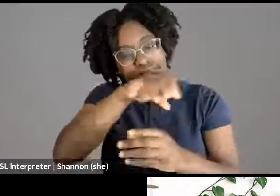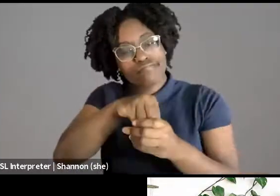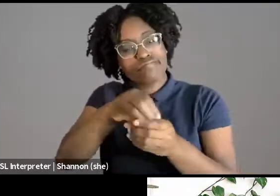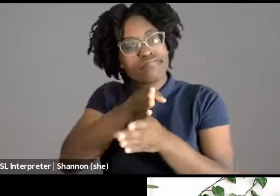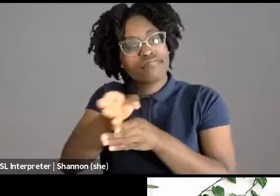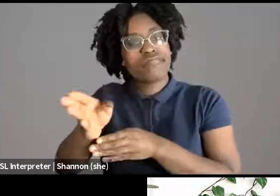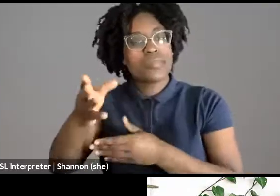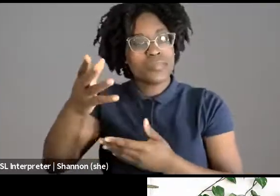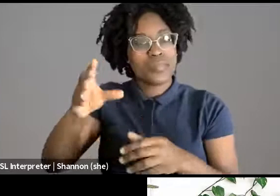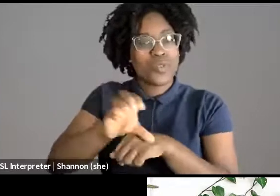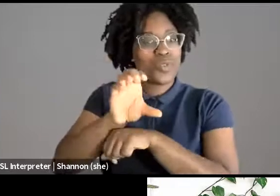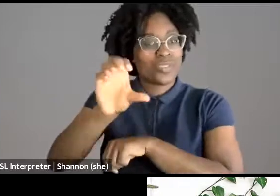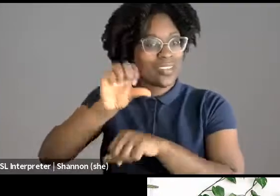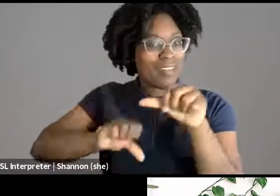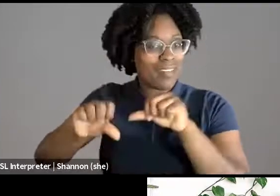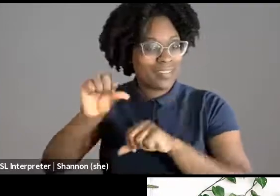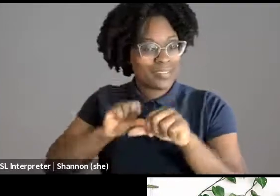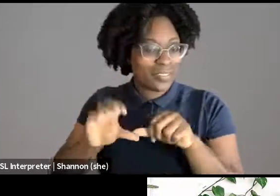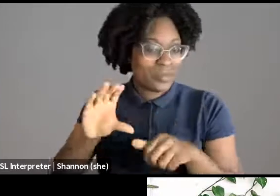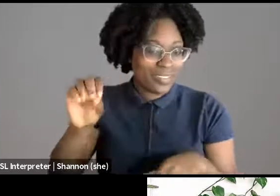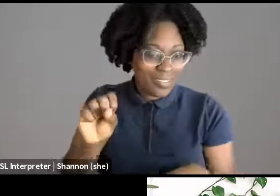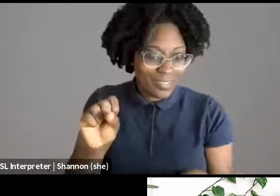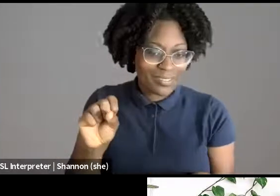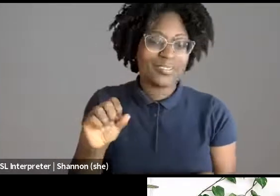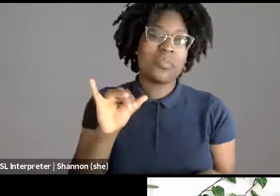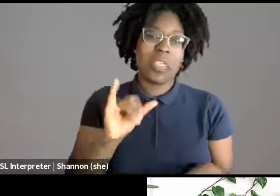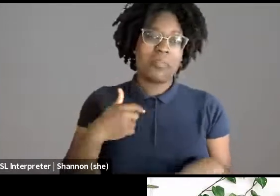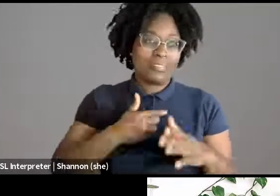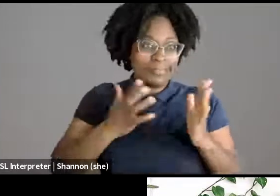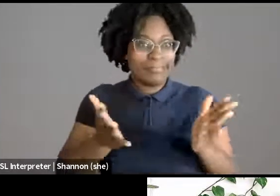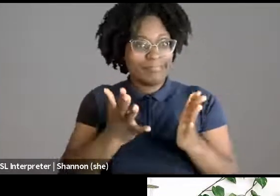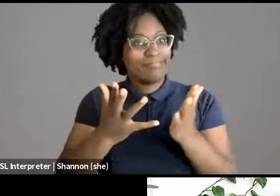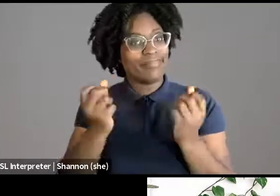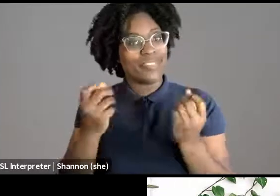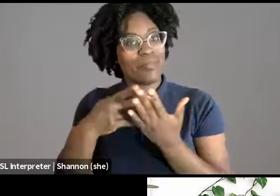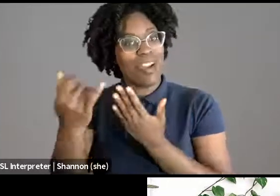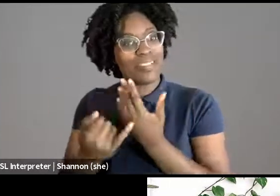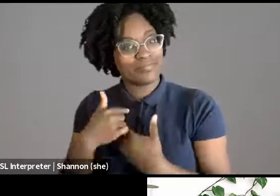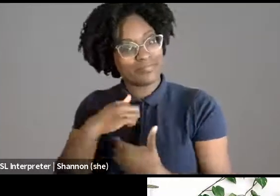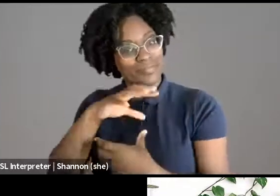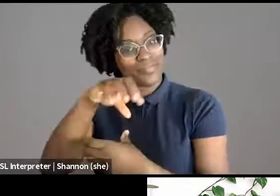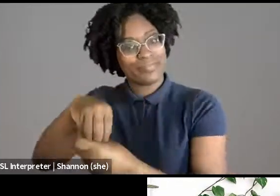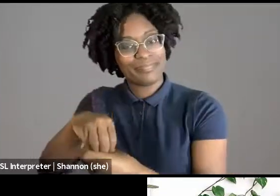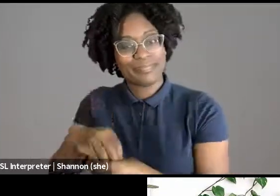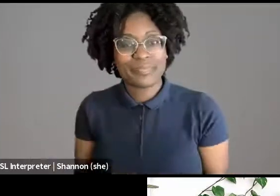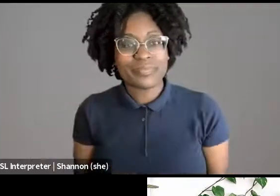that yeah, we're all shaped by so many things, and